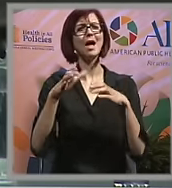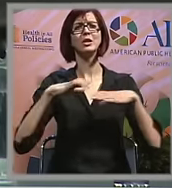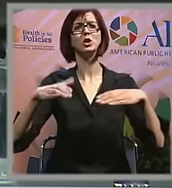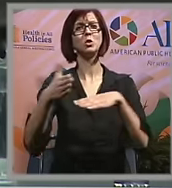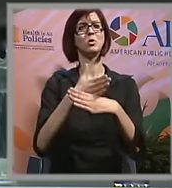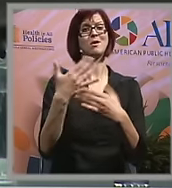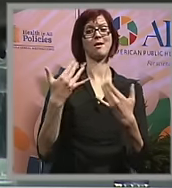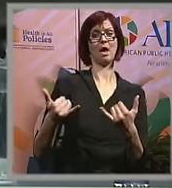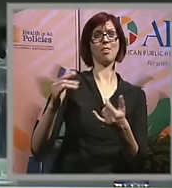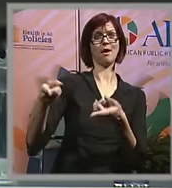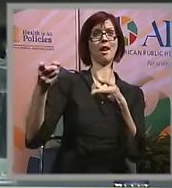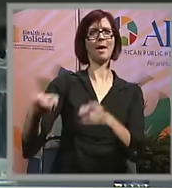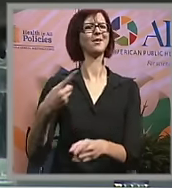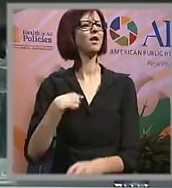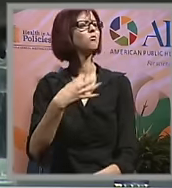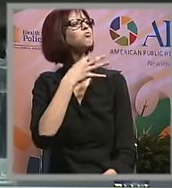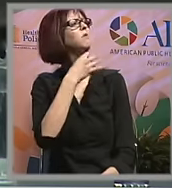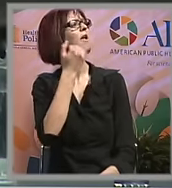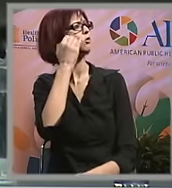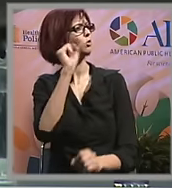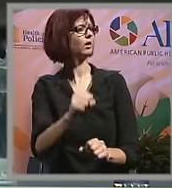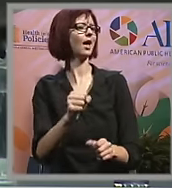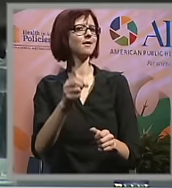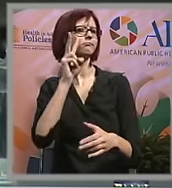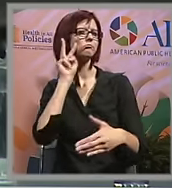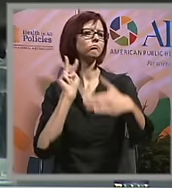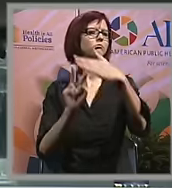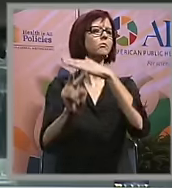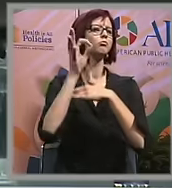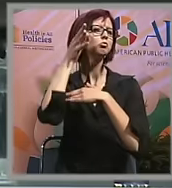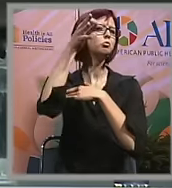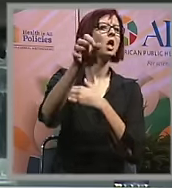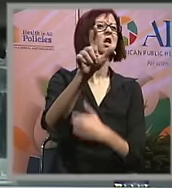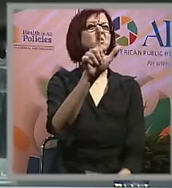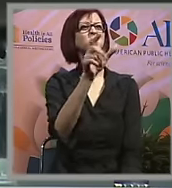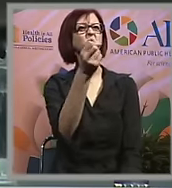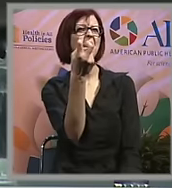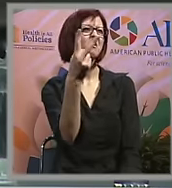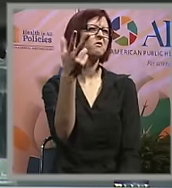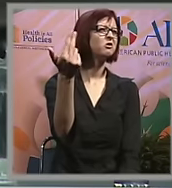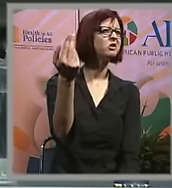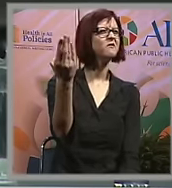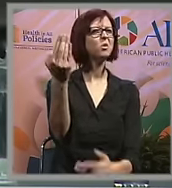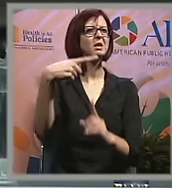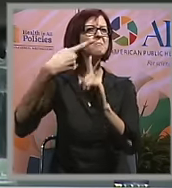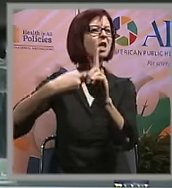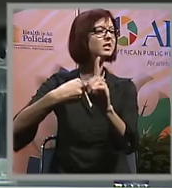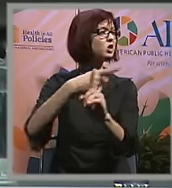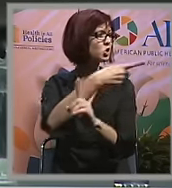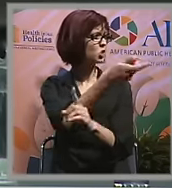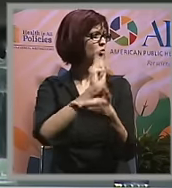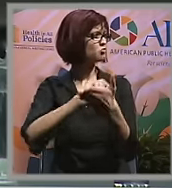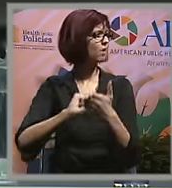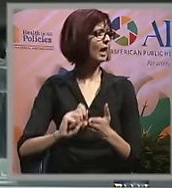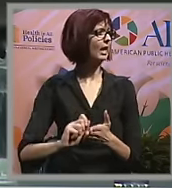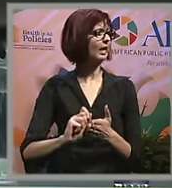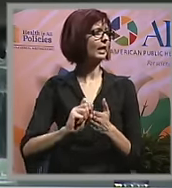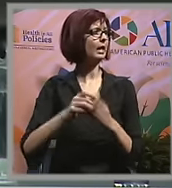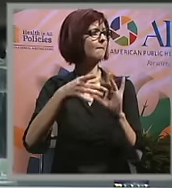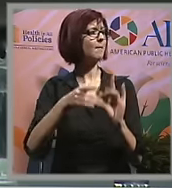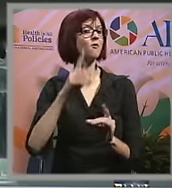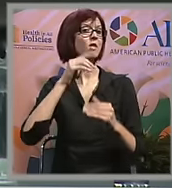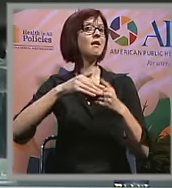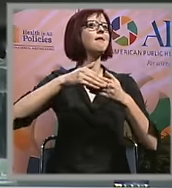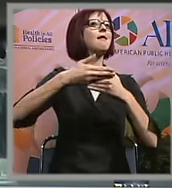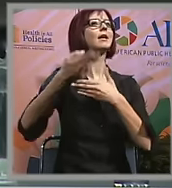then, I wonder if you could fast forward with us about 12, 13, 14 months down the line when you were writing a memo to the next